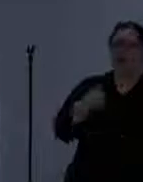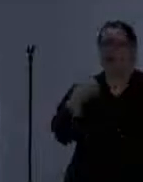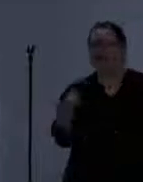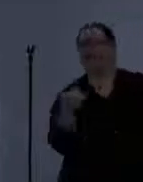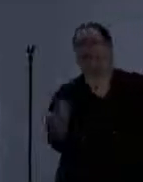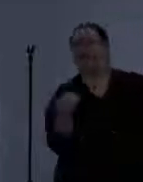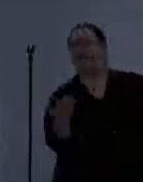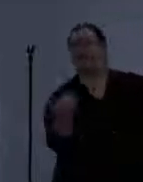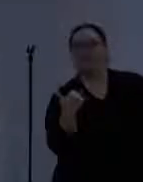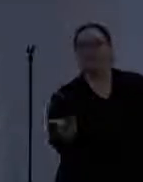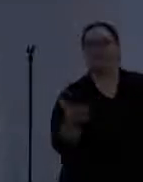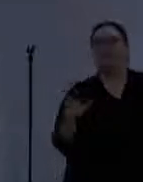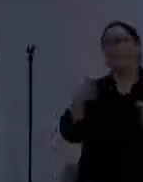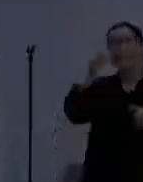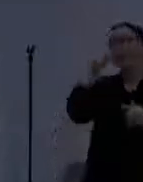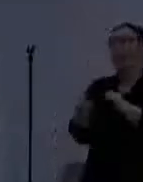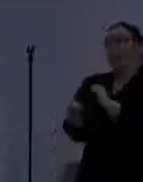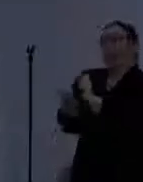Simon, you had a question?